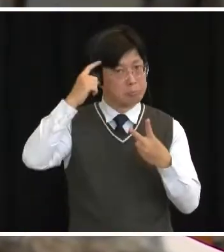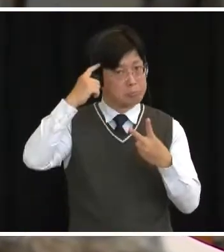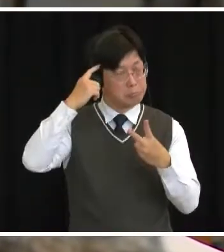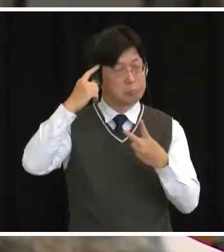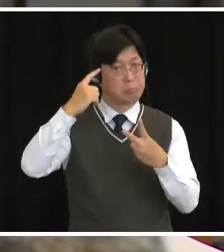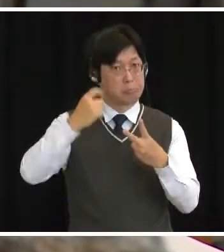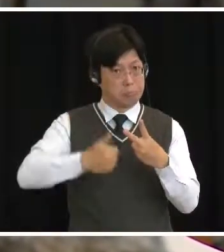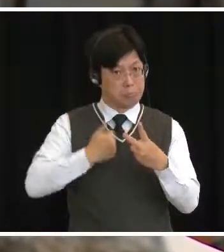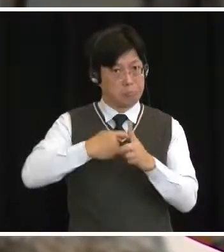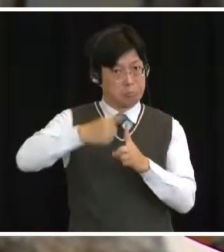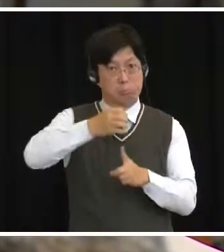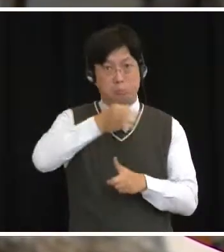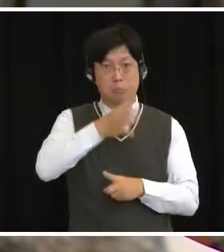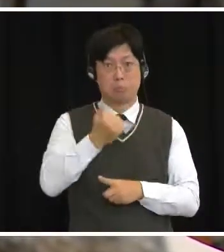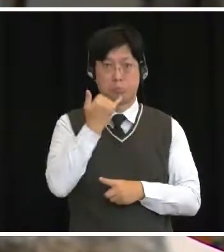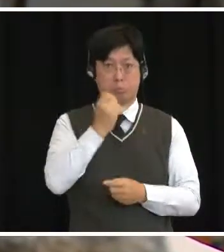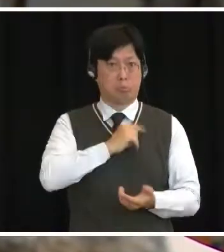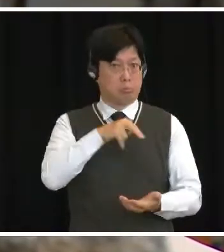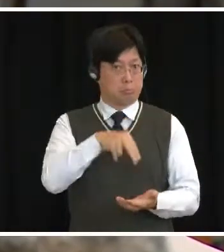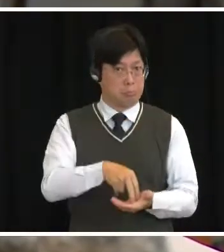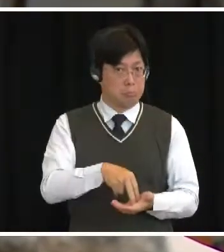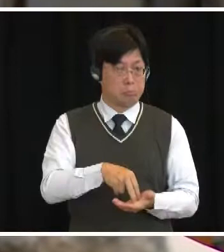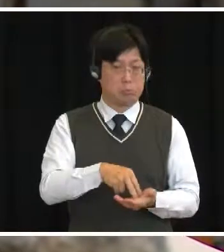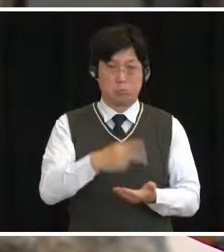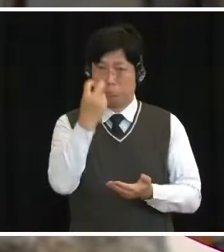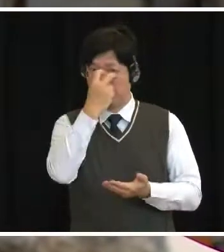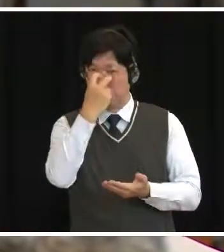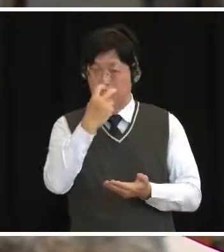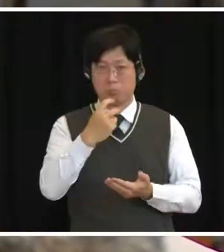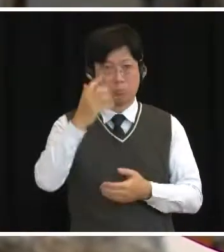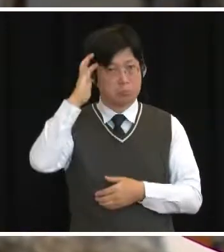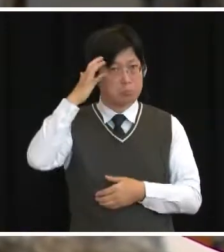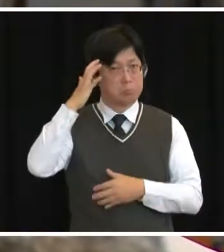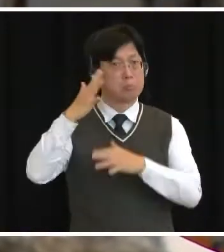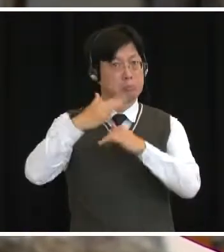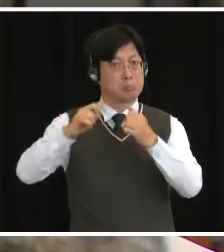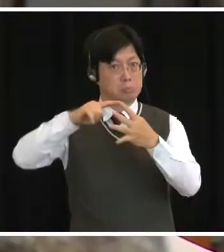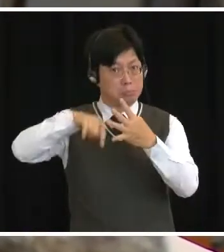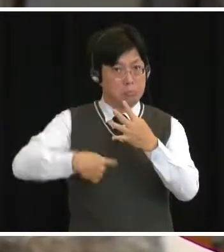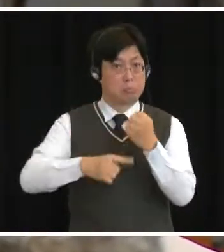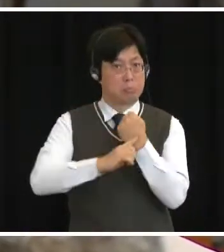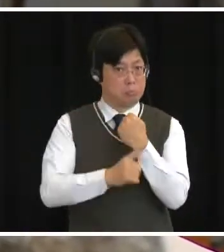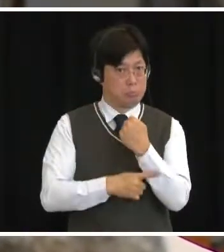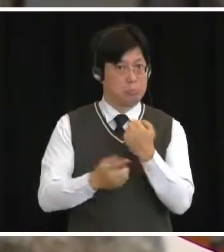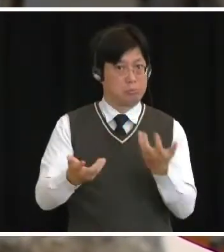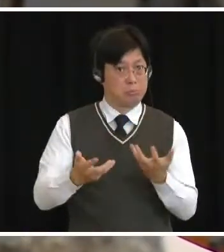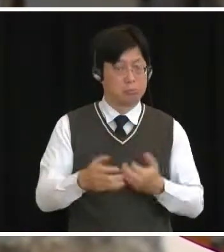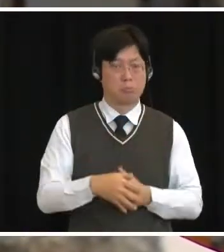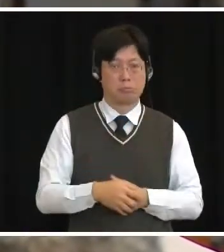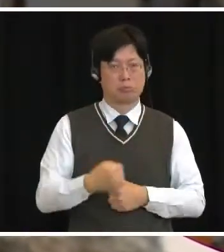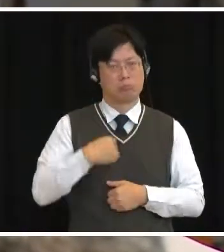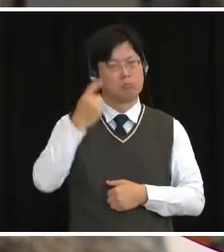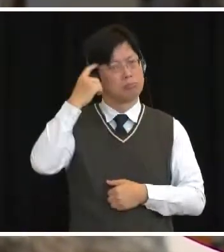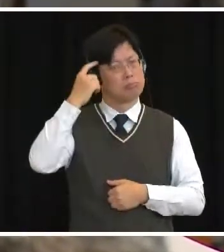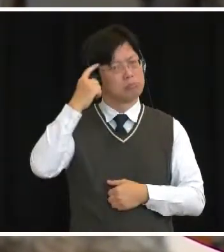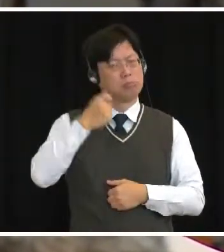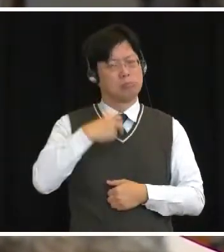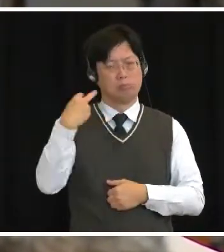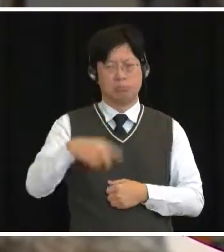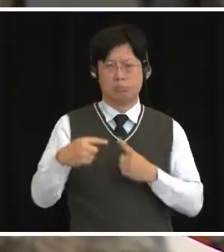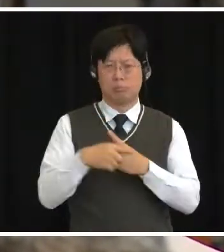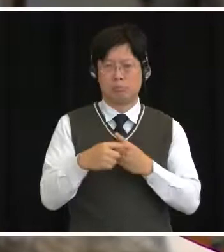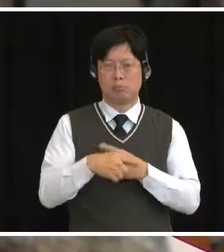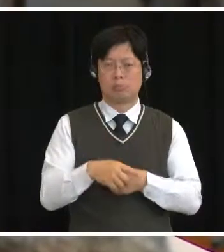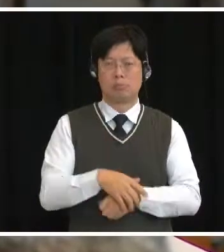aged under 20, I think it is questionable whether or not they are mature enough